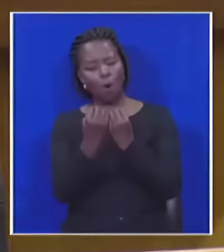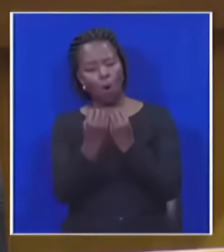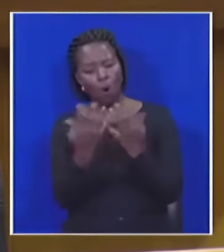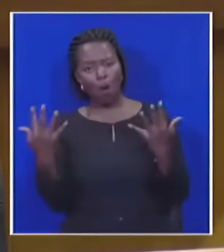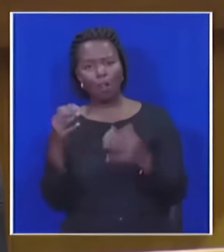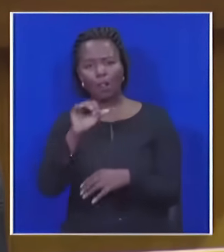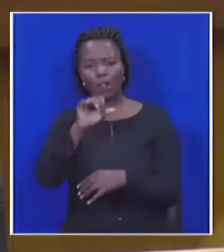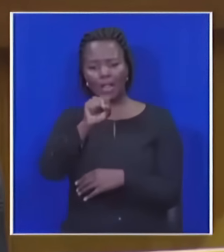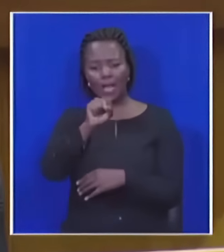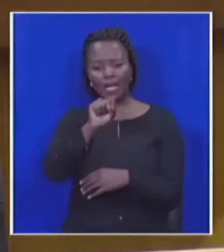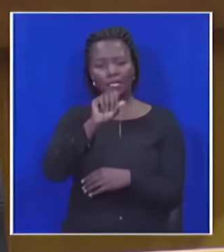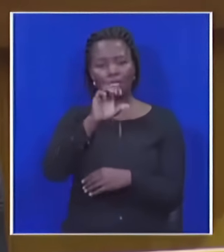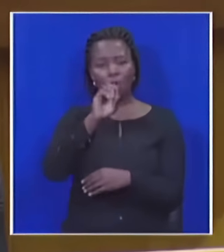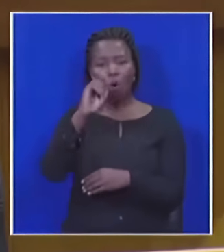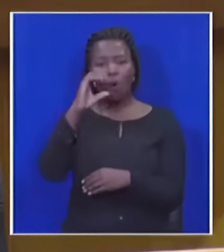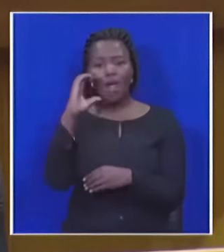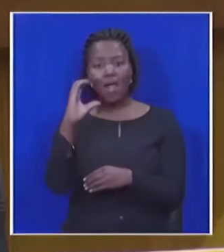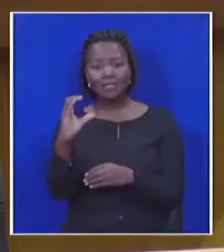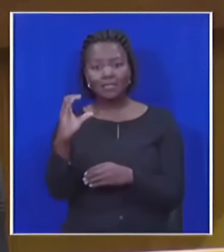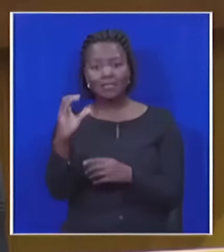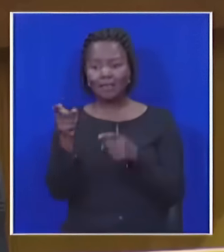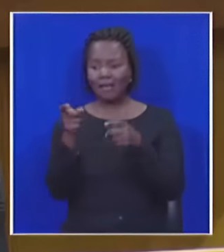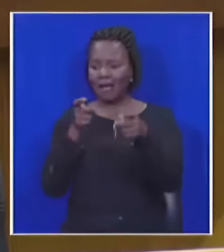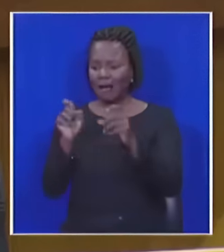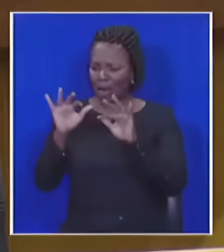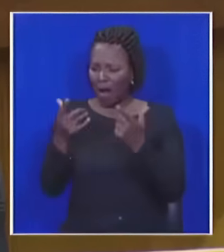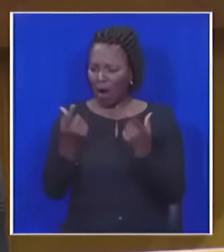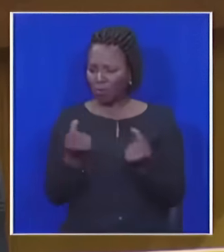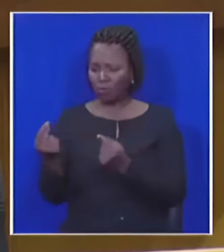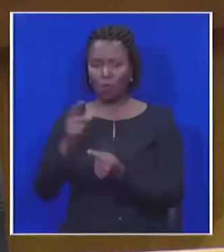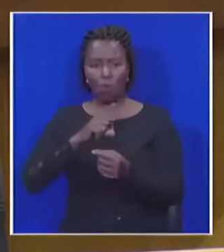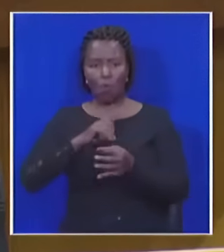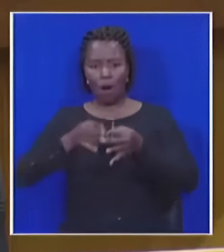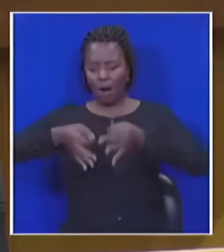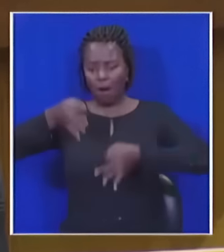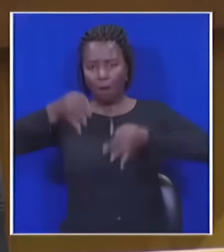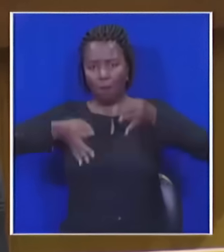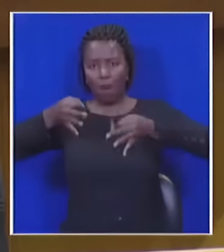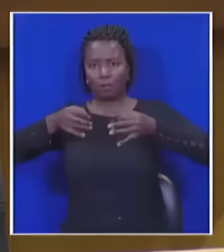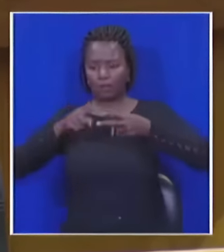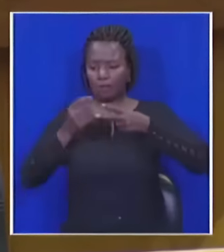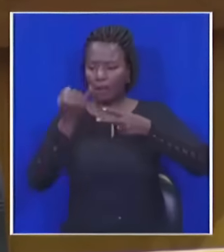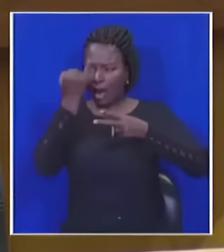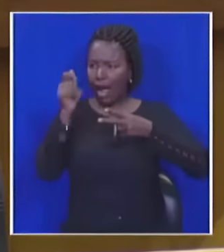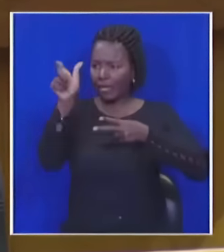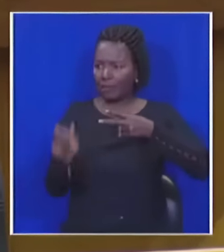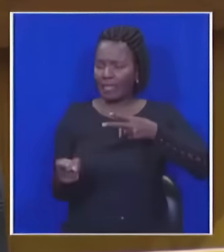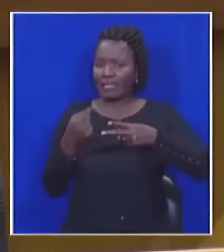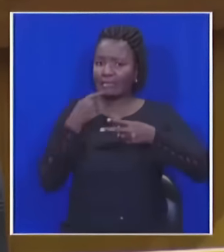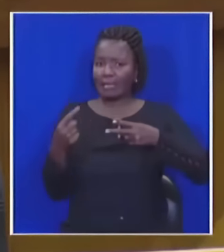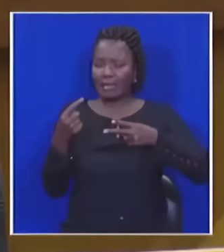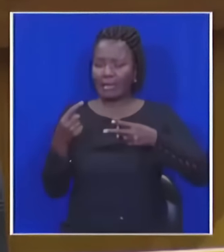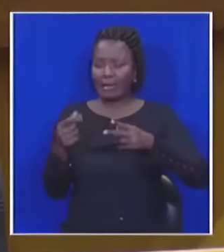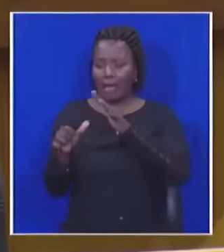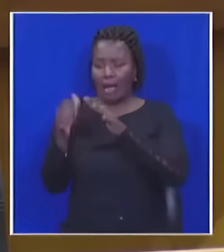state-owned companies are run and managed because our politics and ideological standpoint is that the state must play an important role in